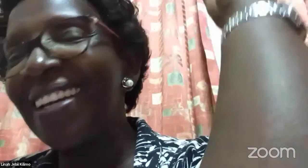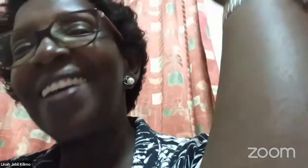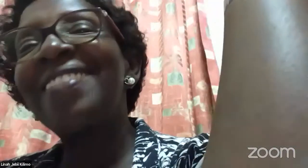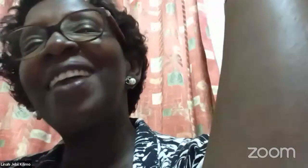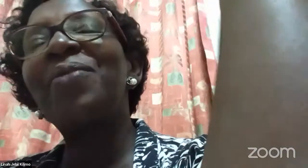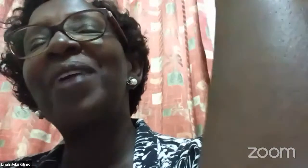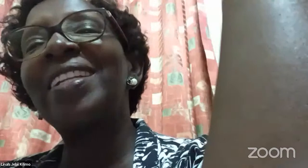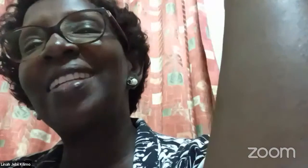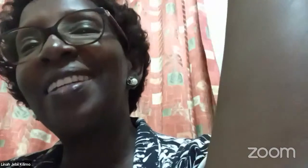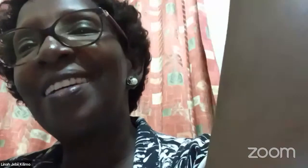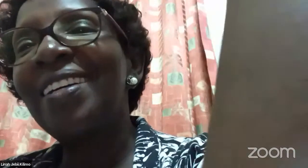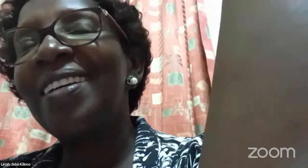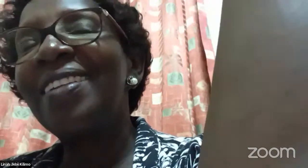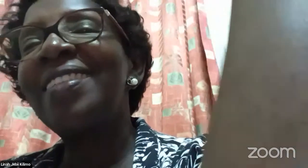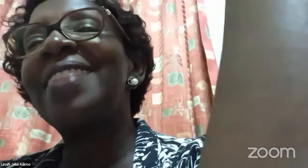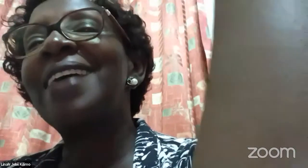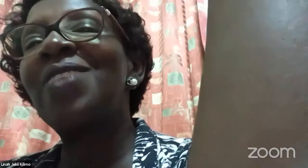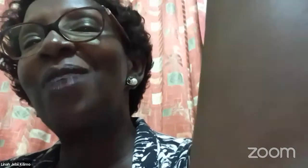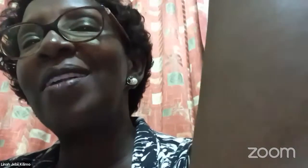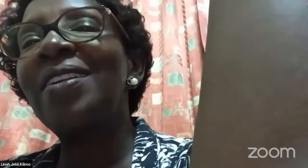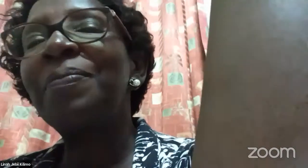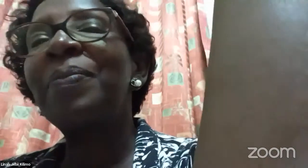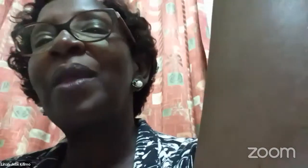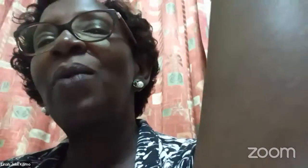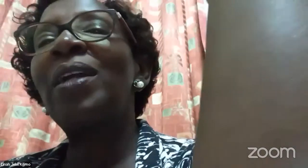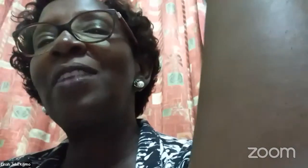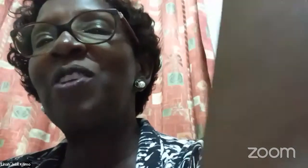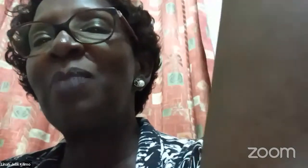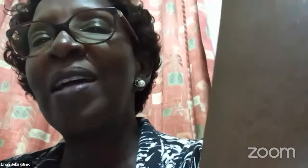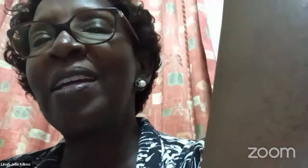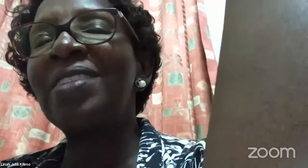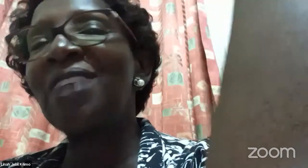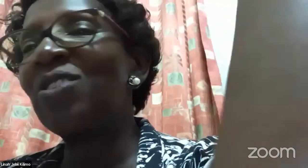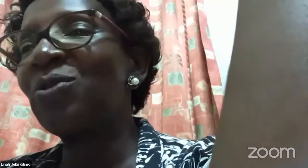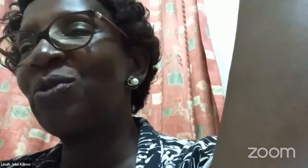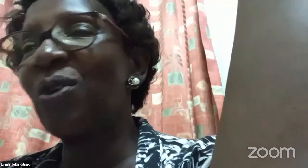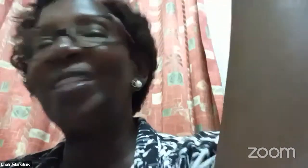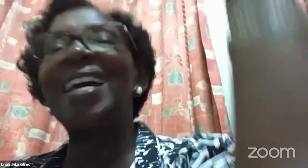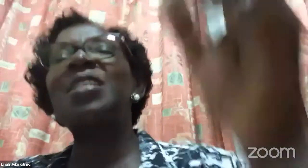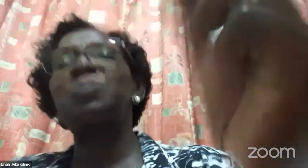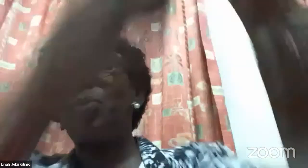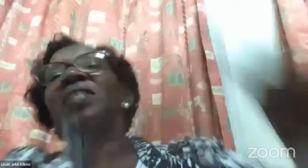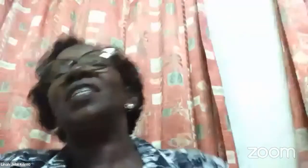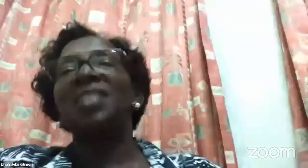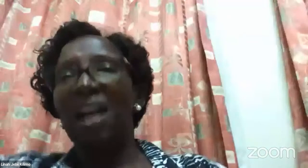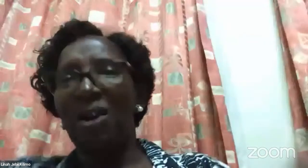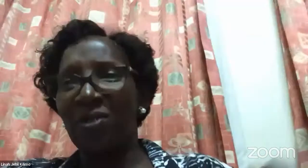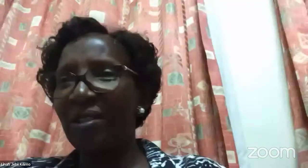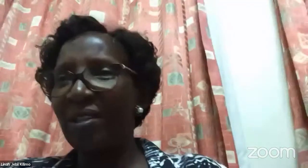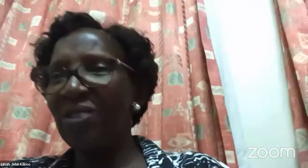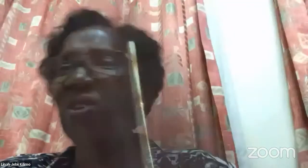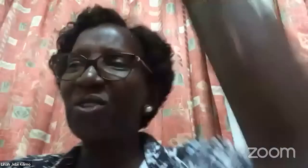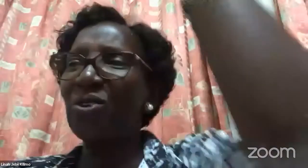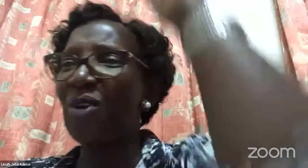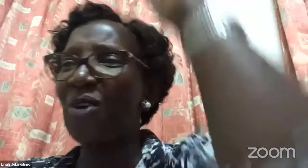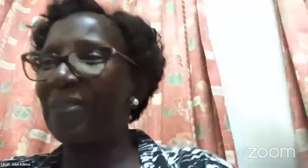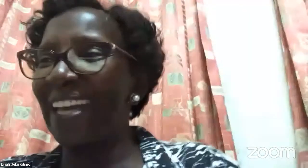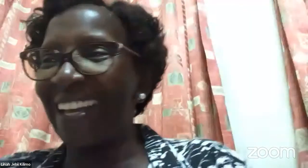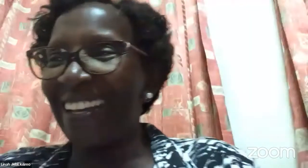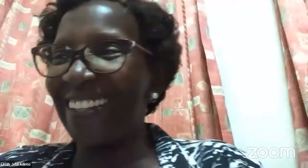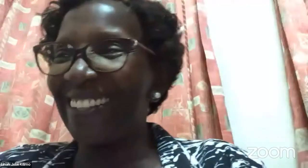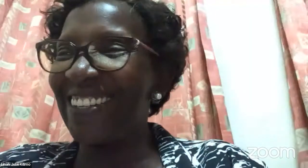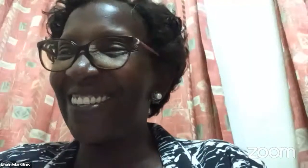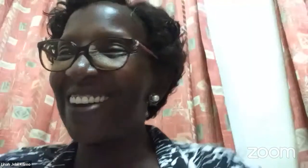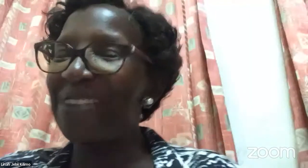hungry. They went. The third one. When the 4th monkey tried to go, the others pulled it down. don't go up